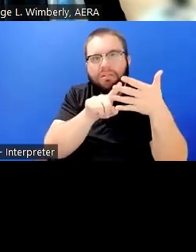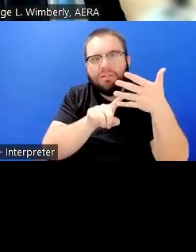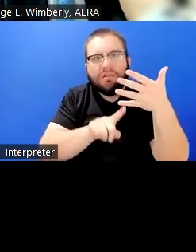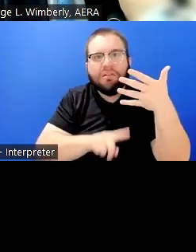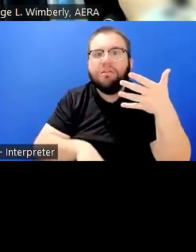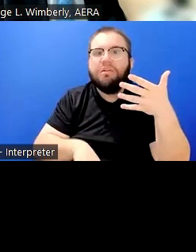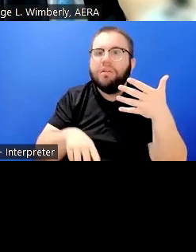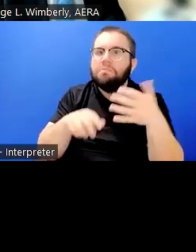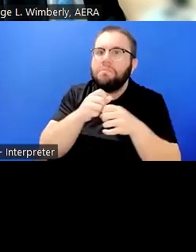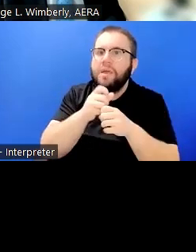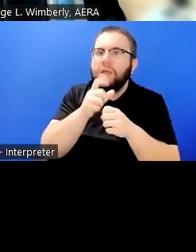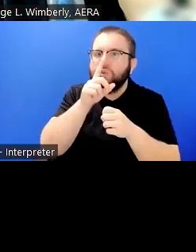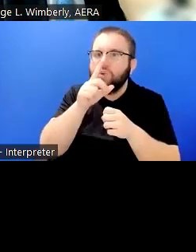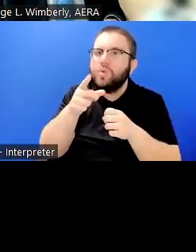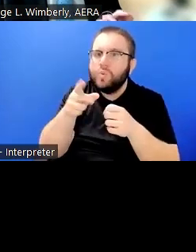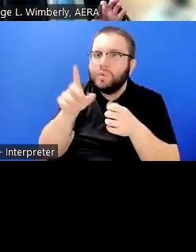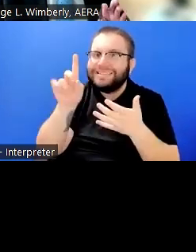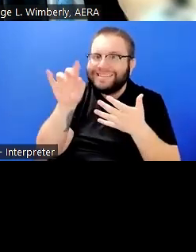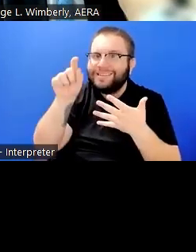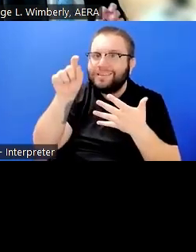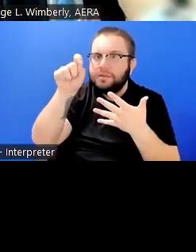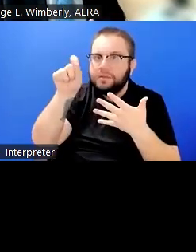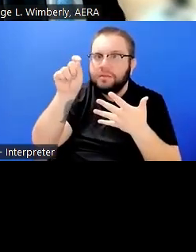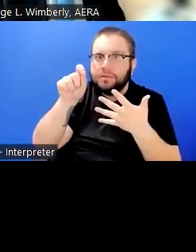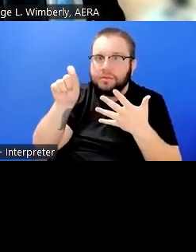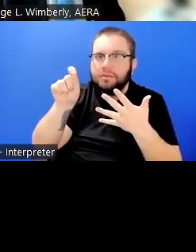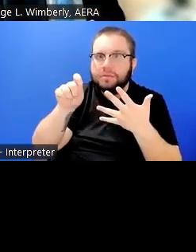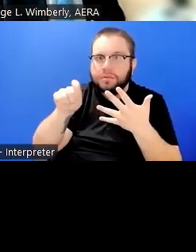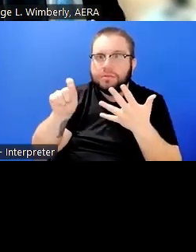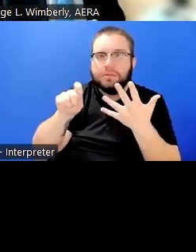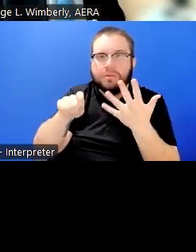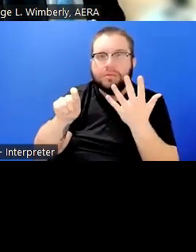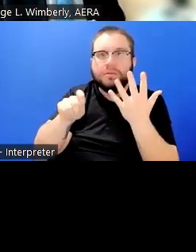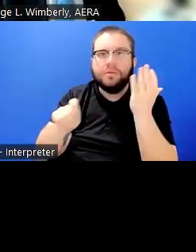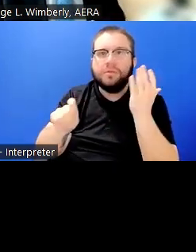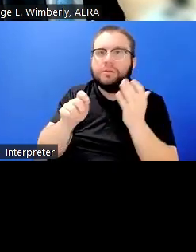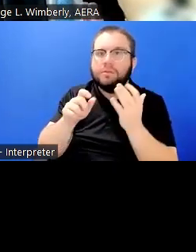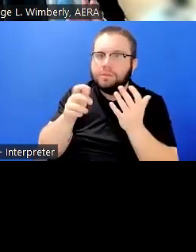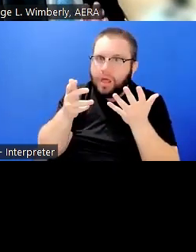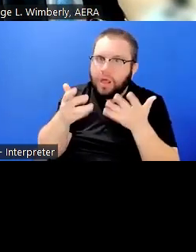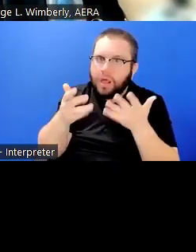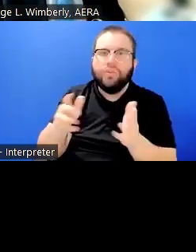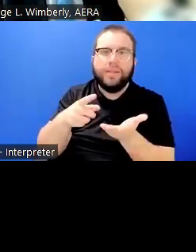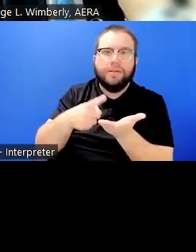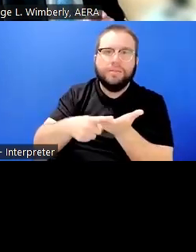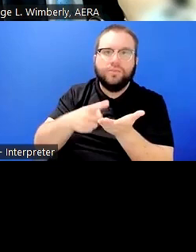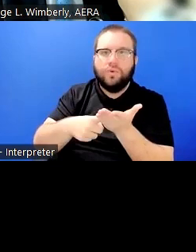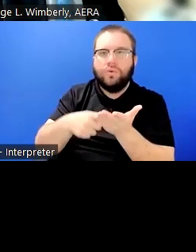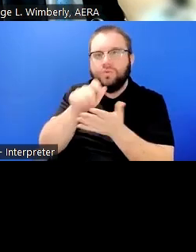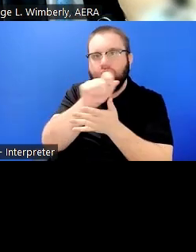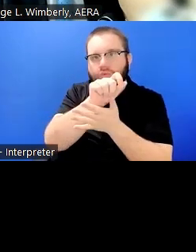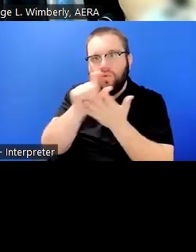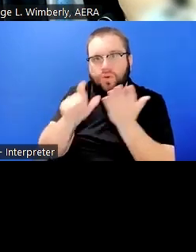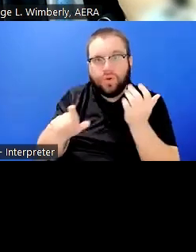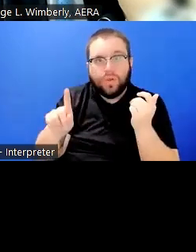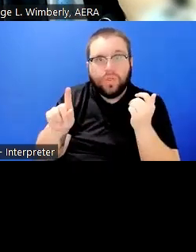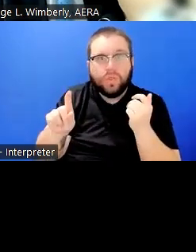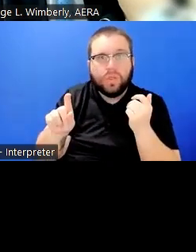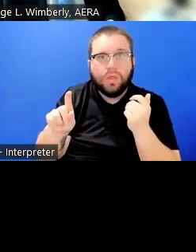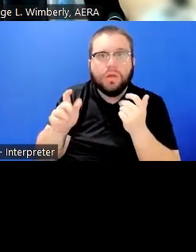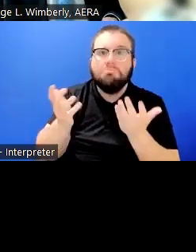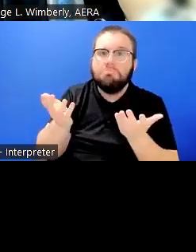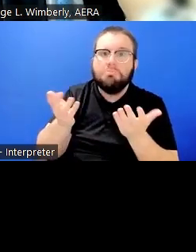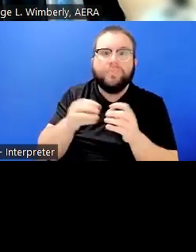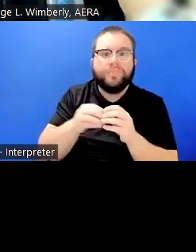these things? Is this here? You've discussed all these things. And as you keep going through this, and maybe even if you have,